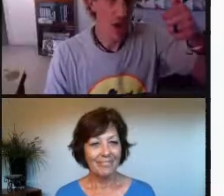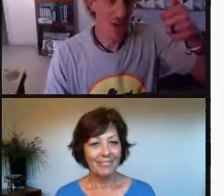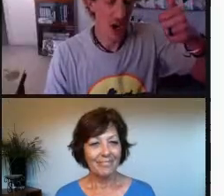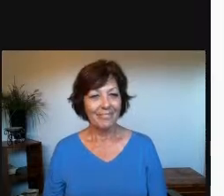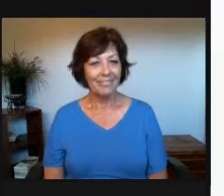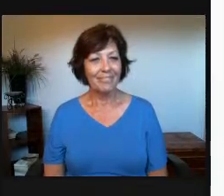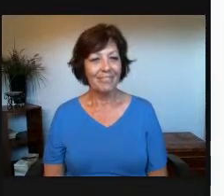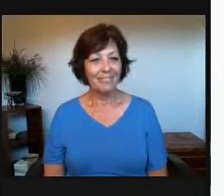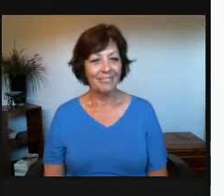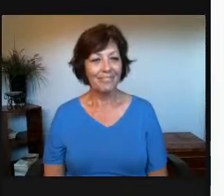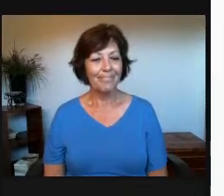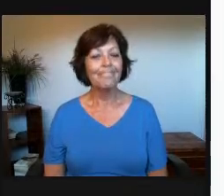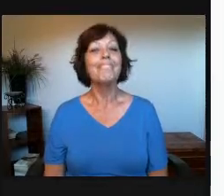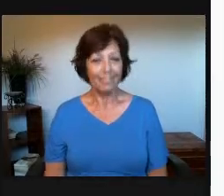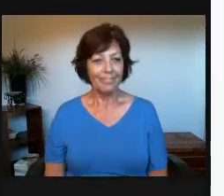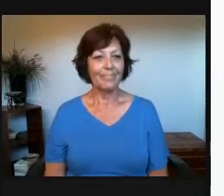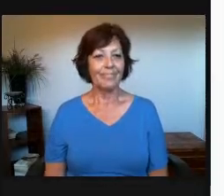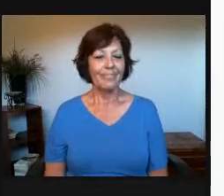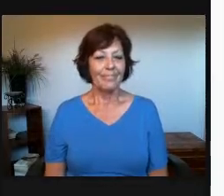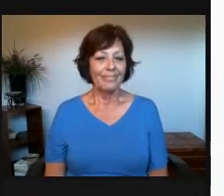You can go, Frank. Okay.